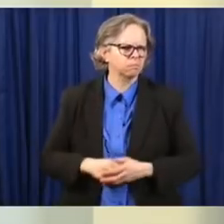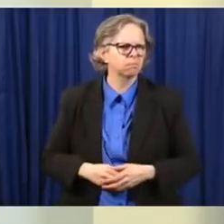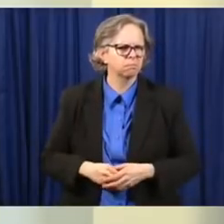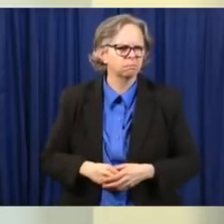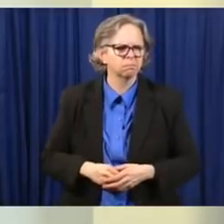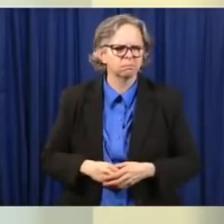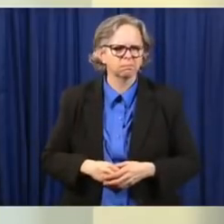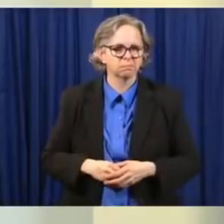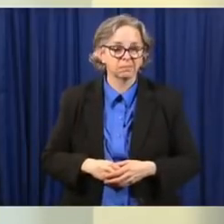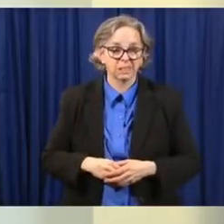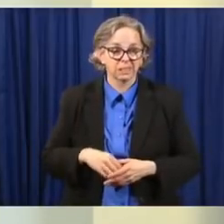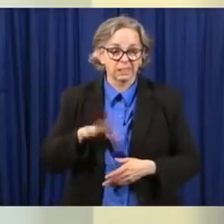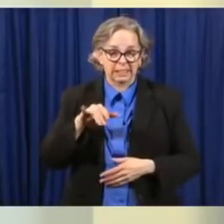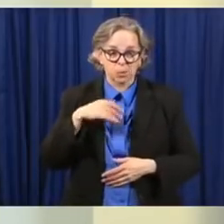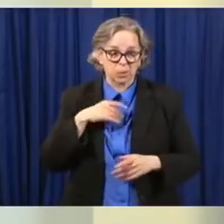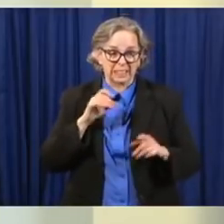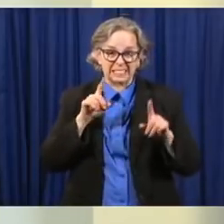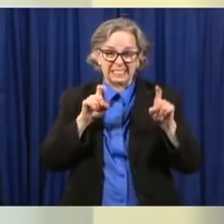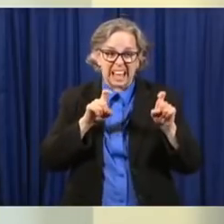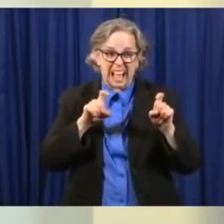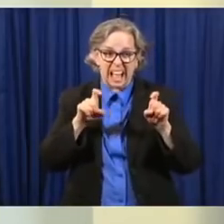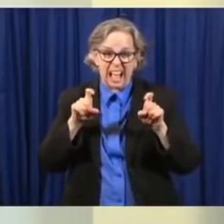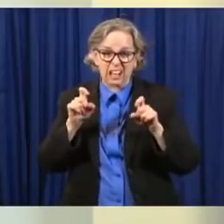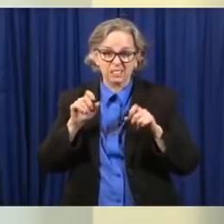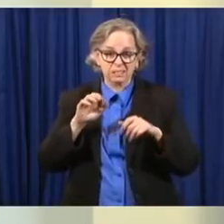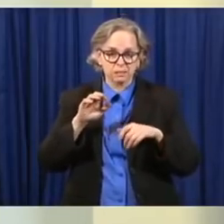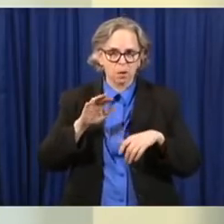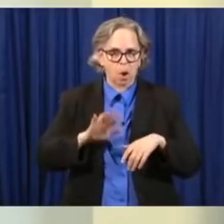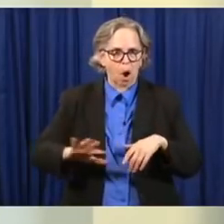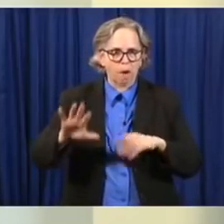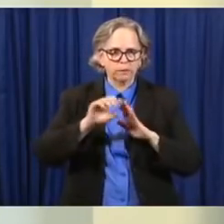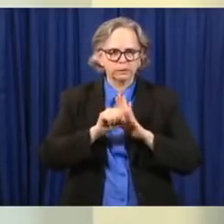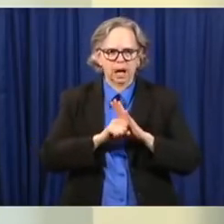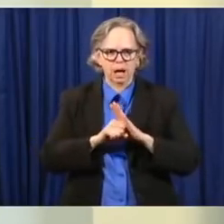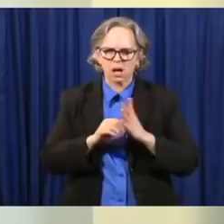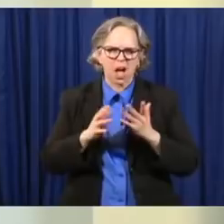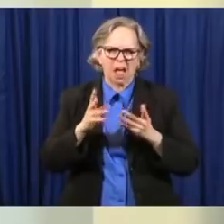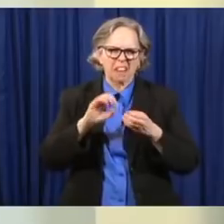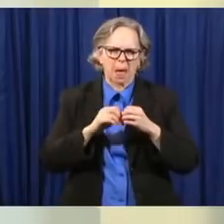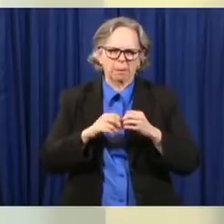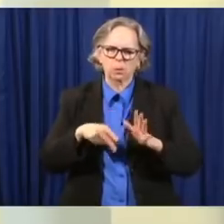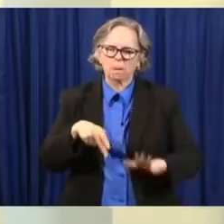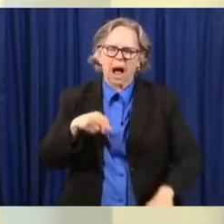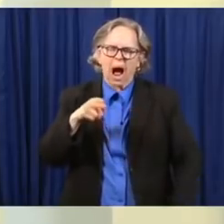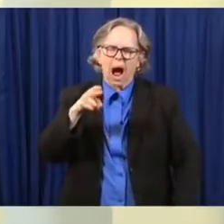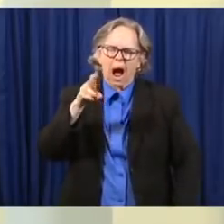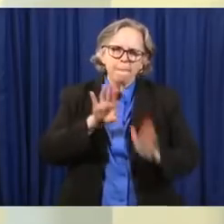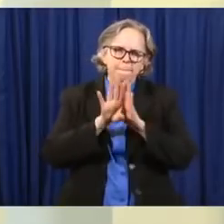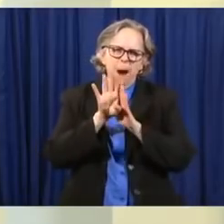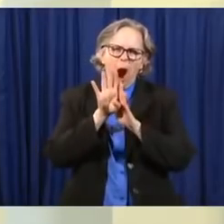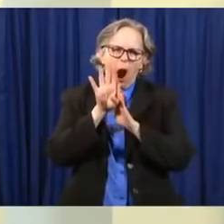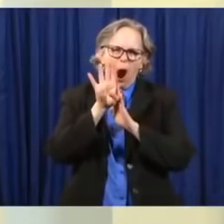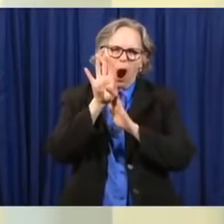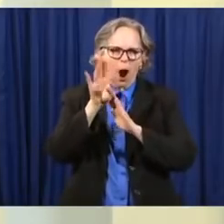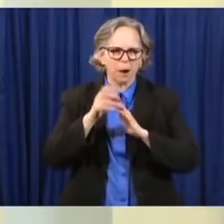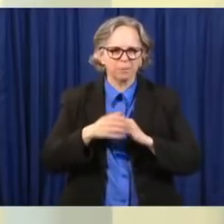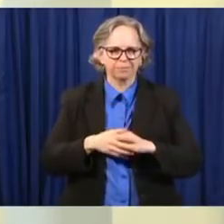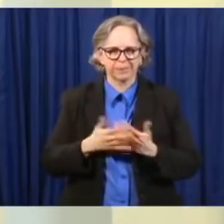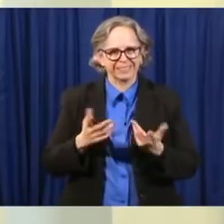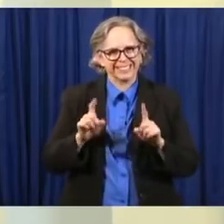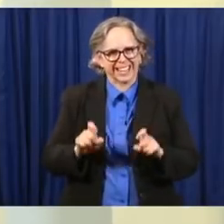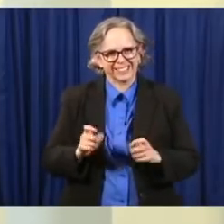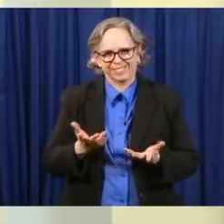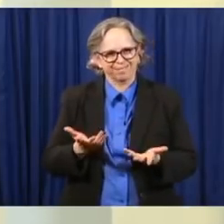in our whole general population, we'd be seeing tons of cases. So we just don't have the tests to prove it. So when you're taking